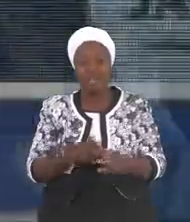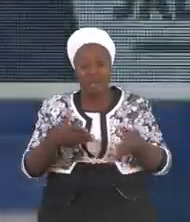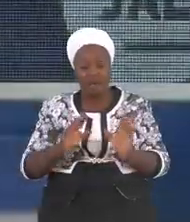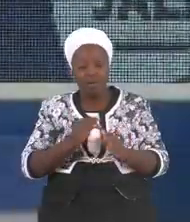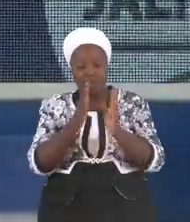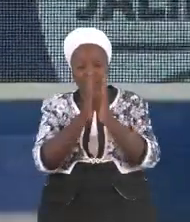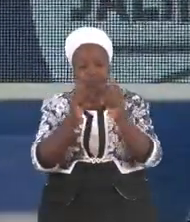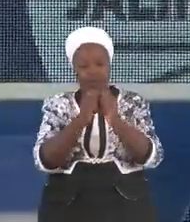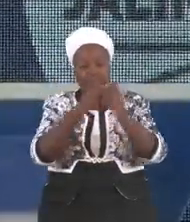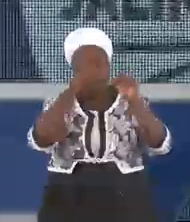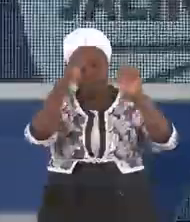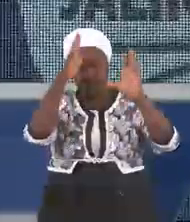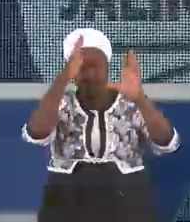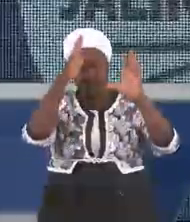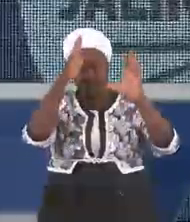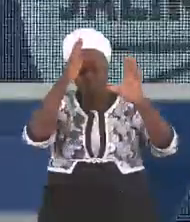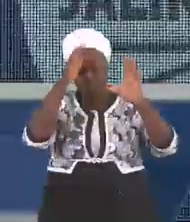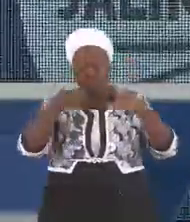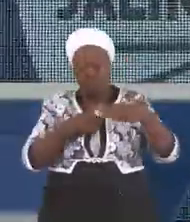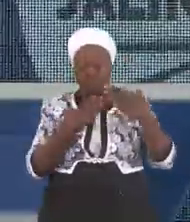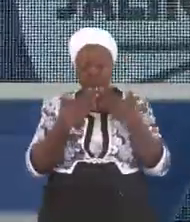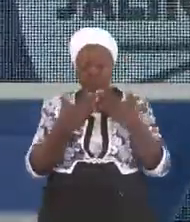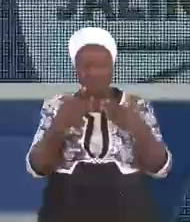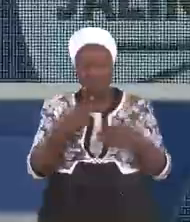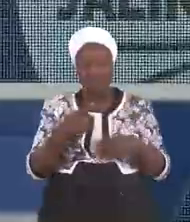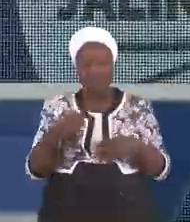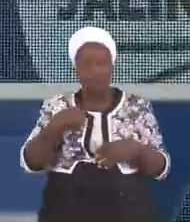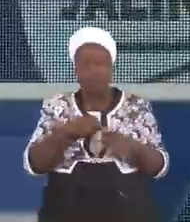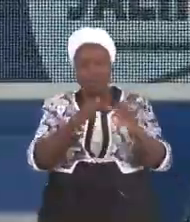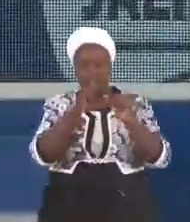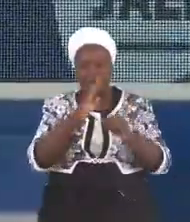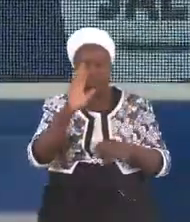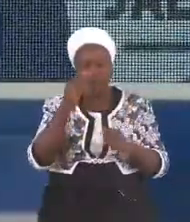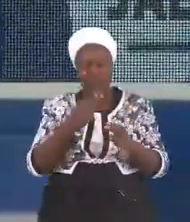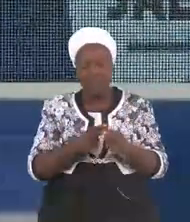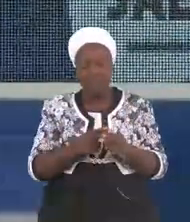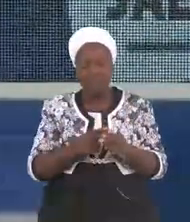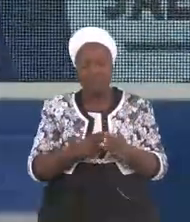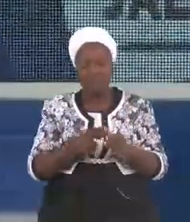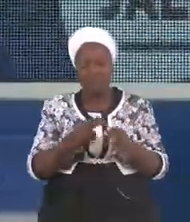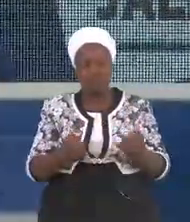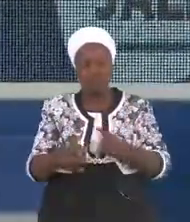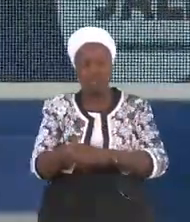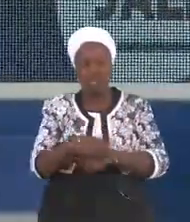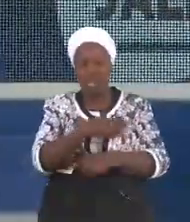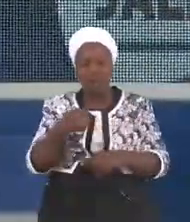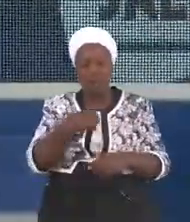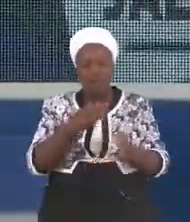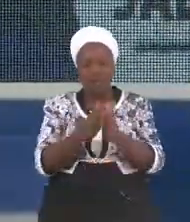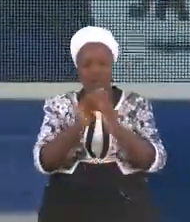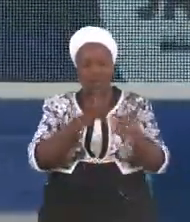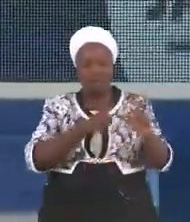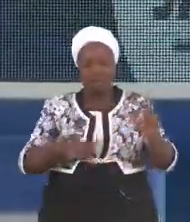together. Father, we thank you. We bless your name today. And we're asking, Lord,